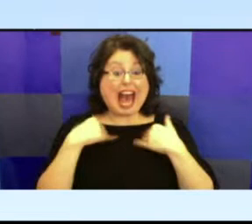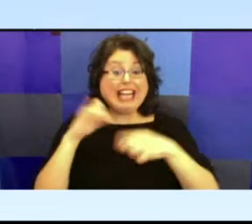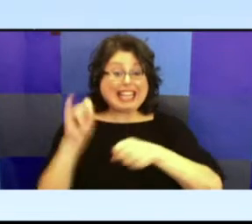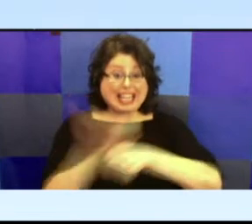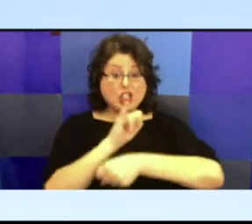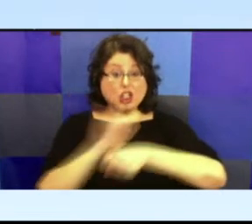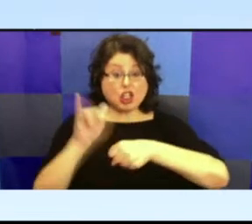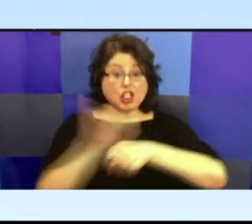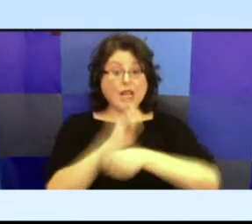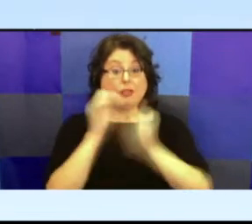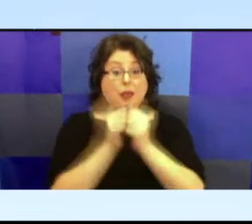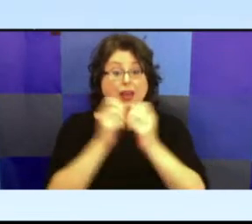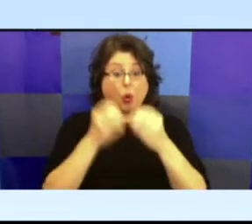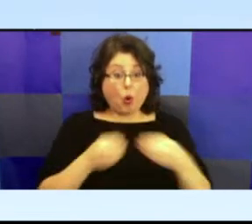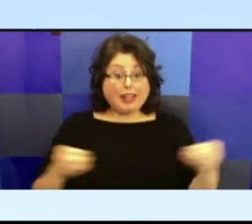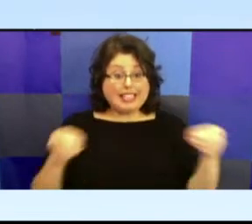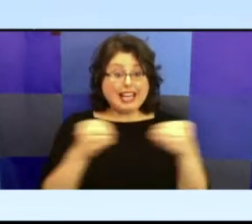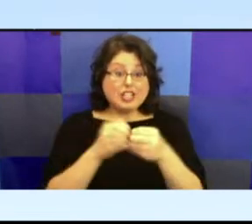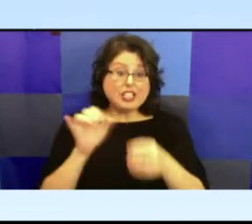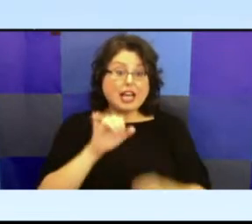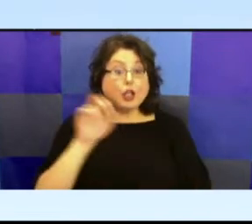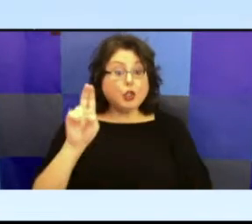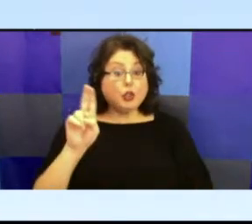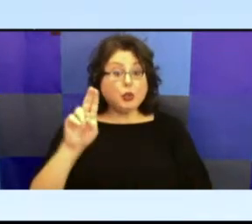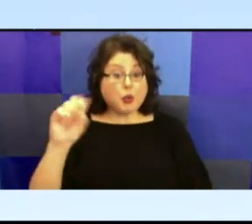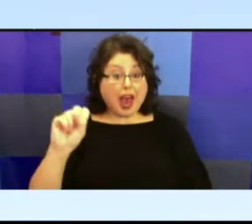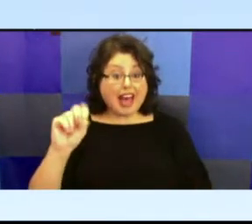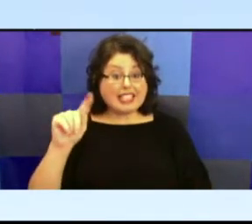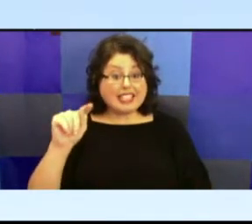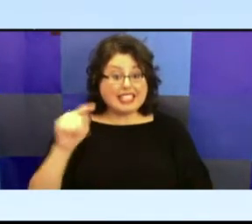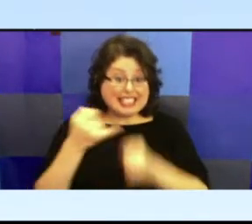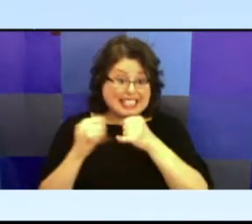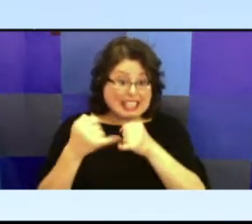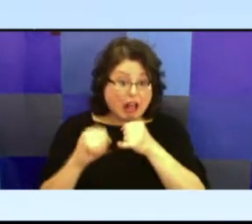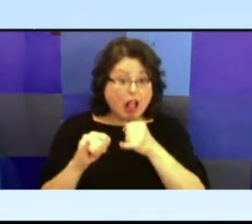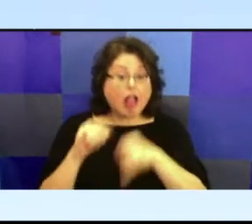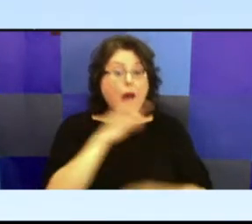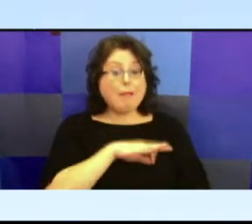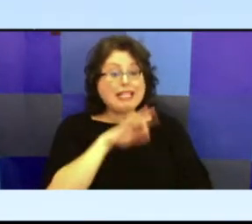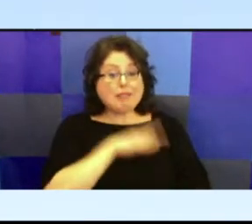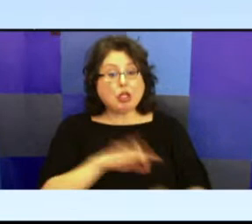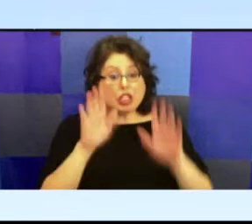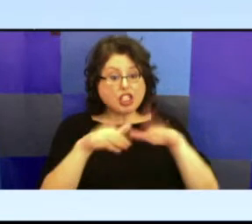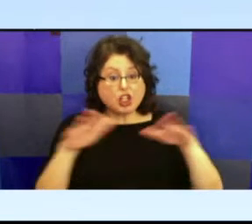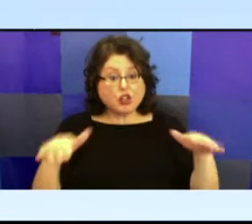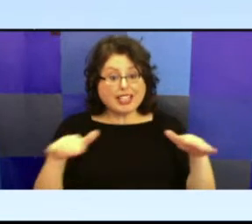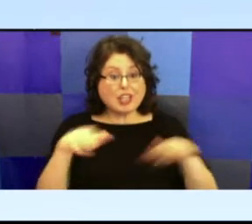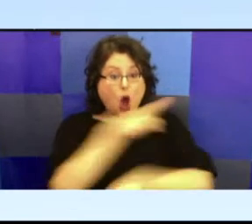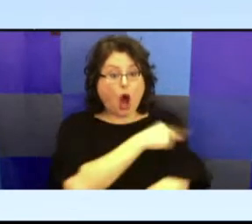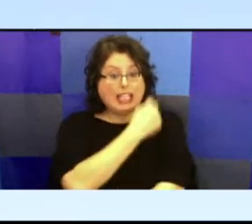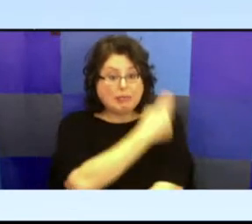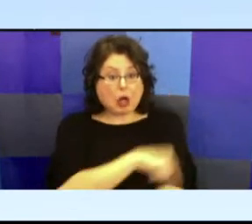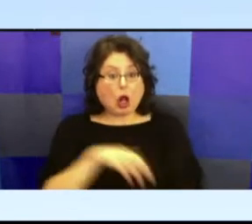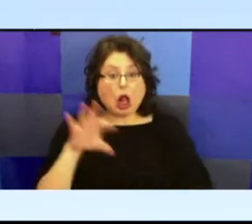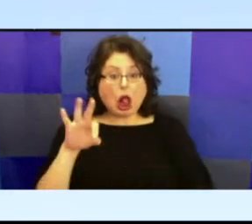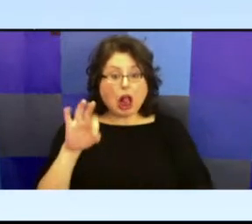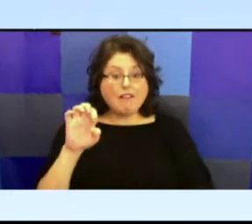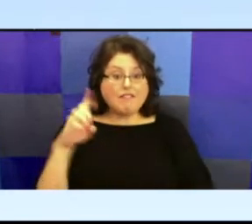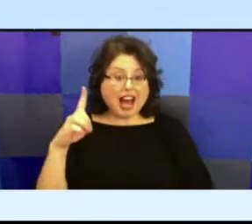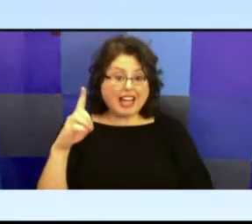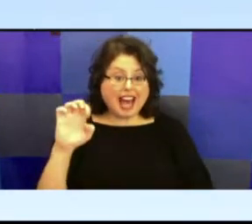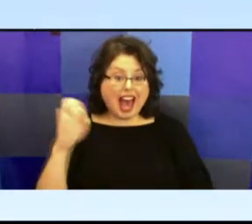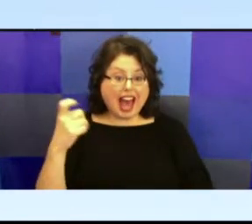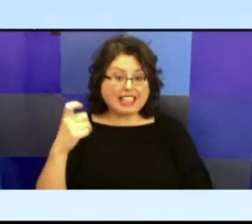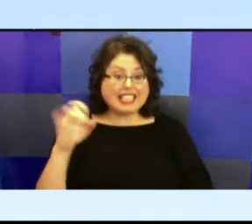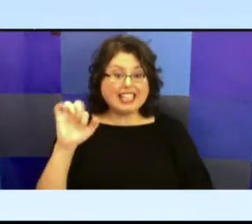with organizations such as US Steel, the Pittsburgh Children's Hospital, FedEx, Erie Insurance,